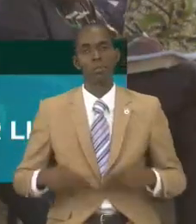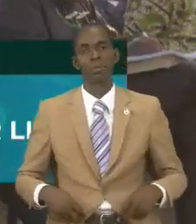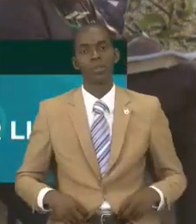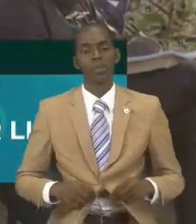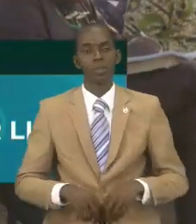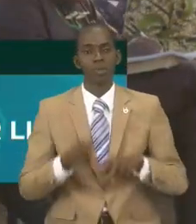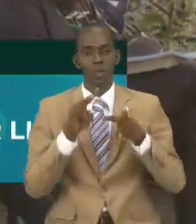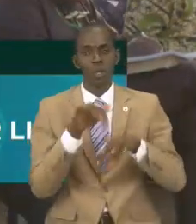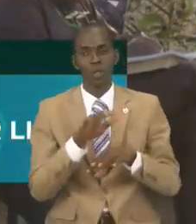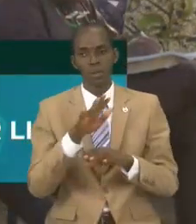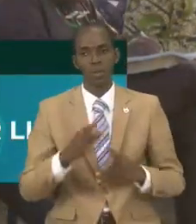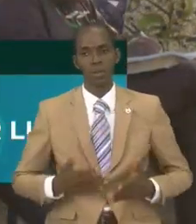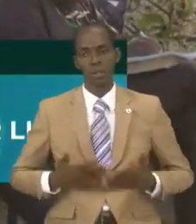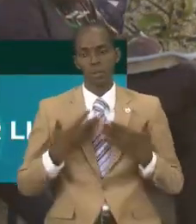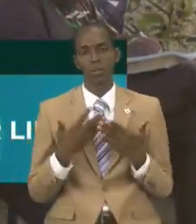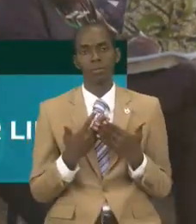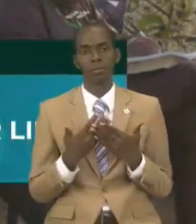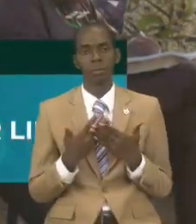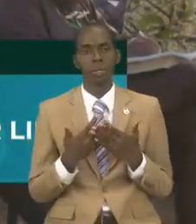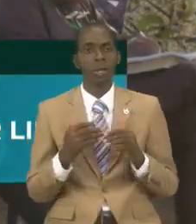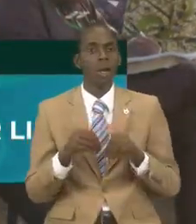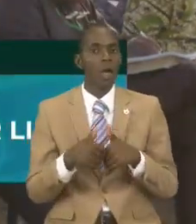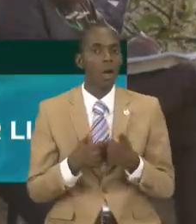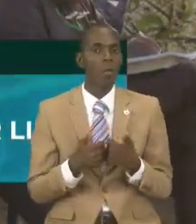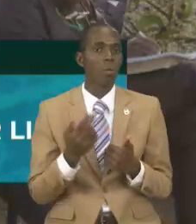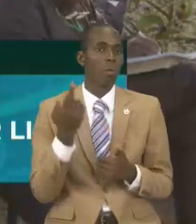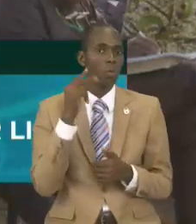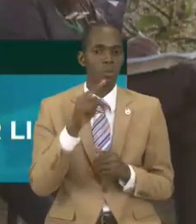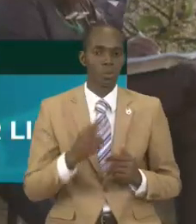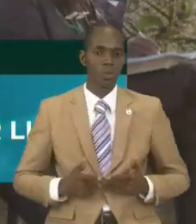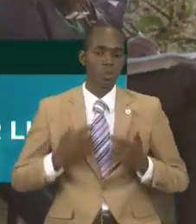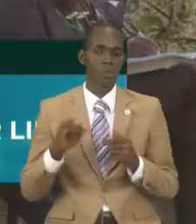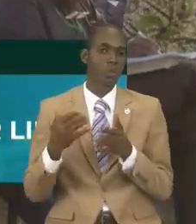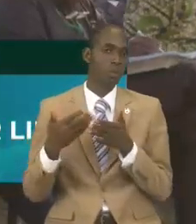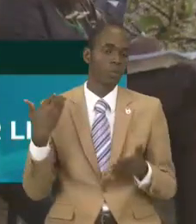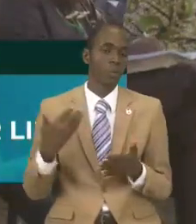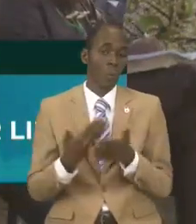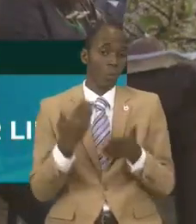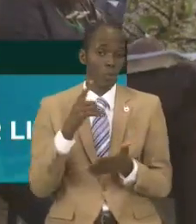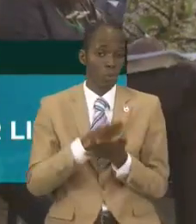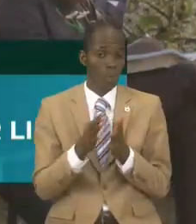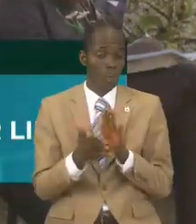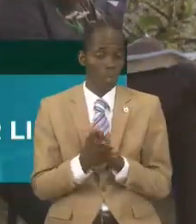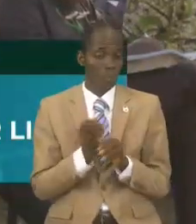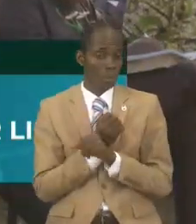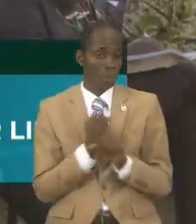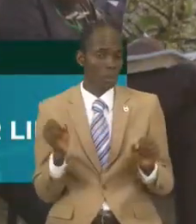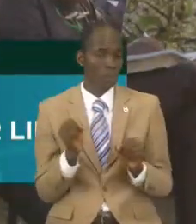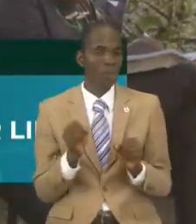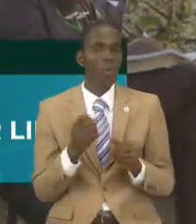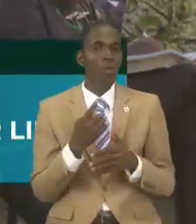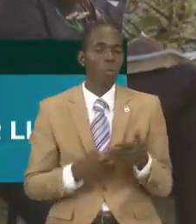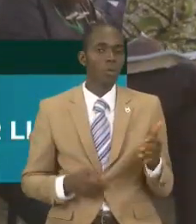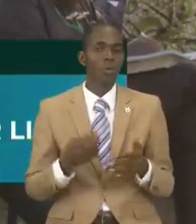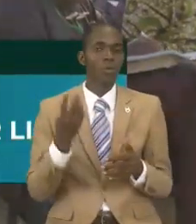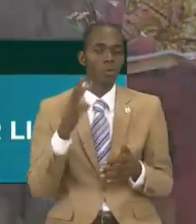life. How were you living before you were born again? Before you came